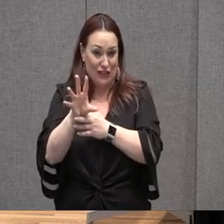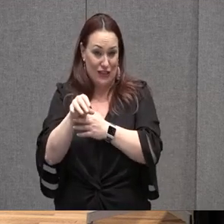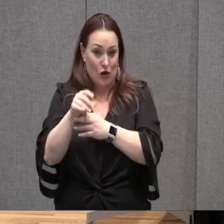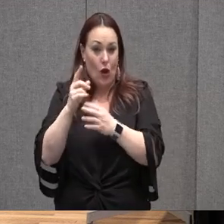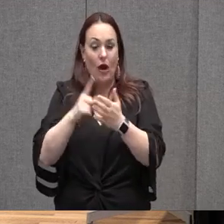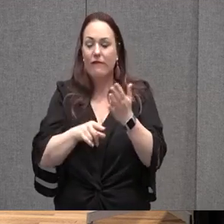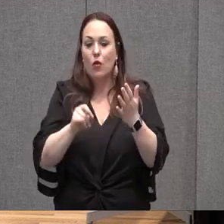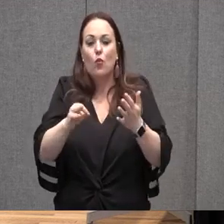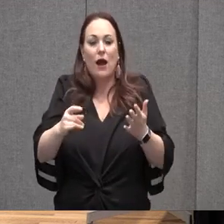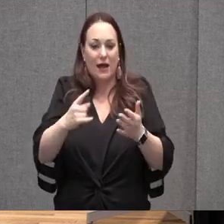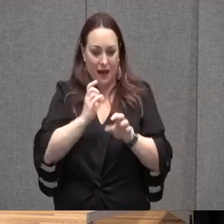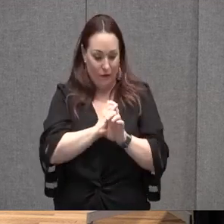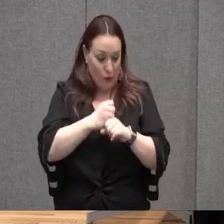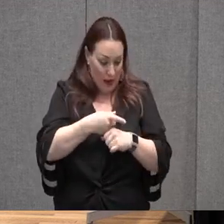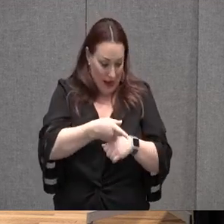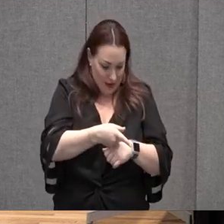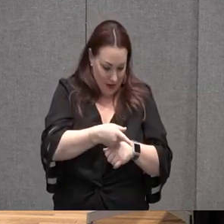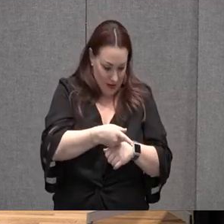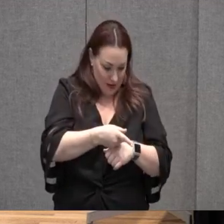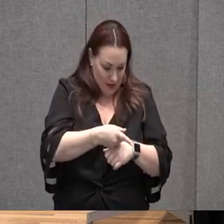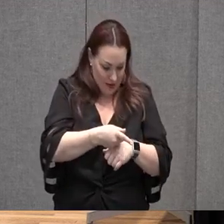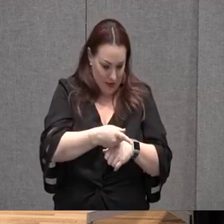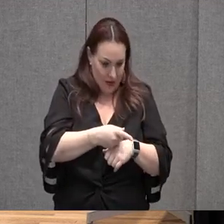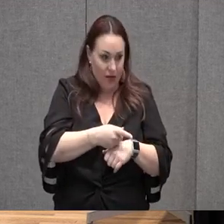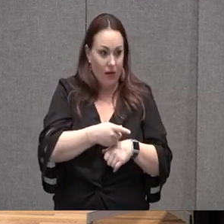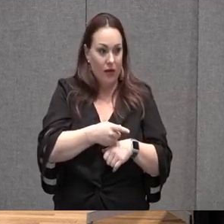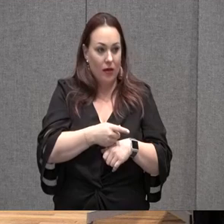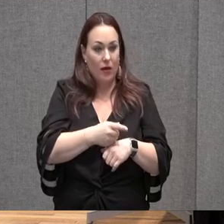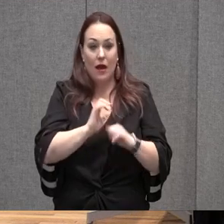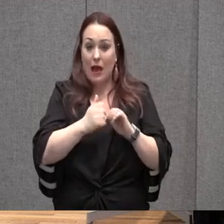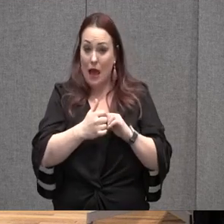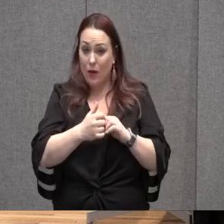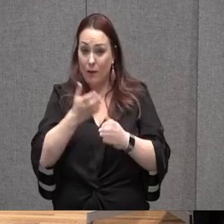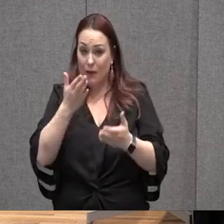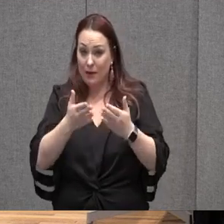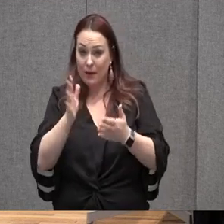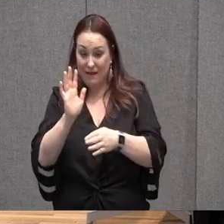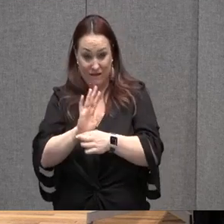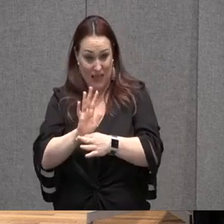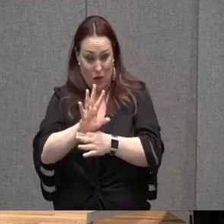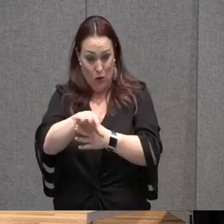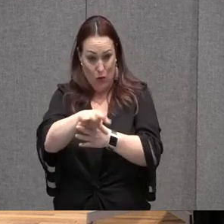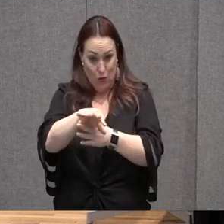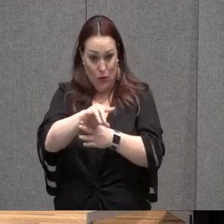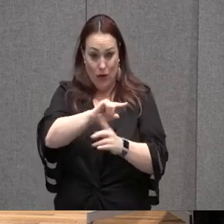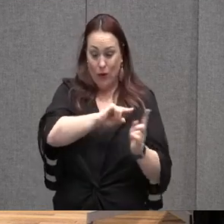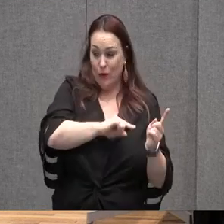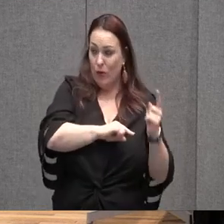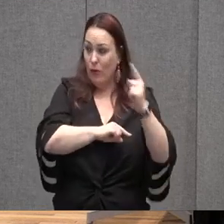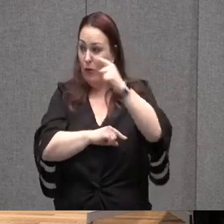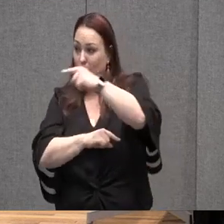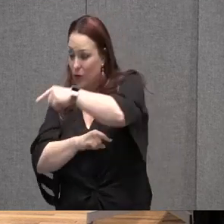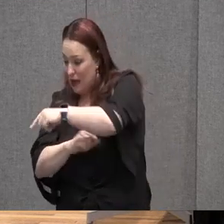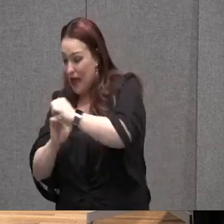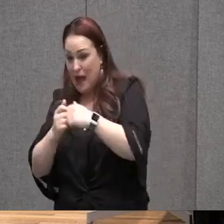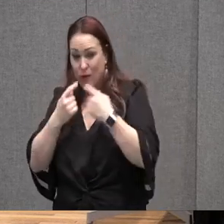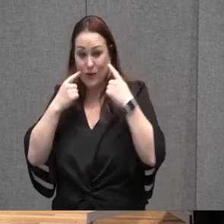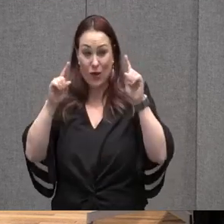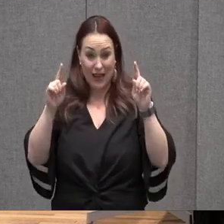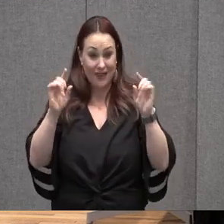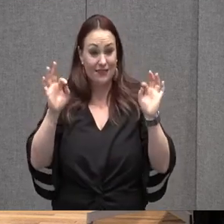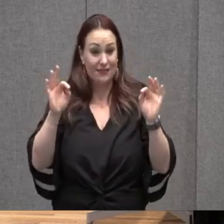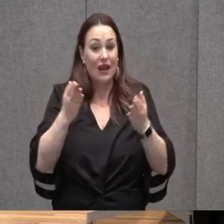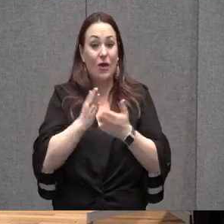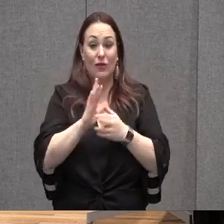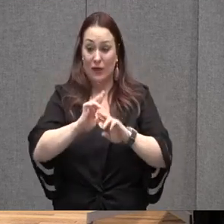of what I created and how maybe some videos on how they work. All